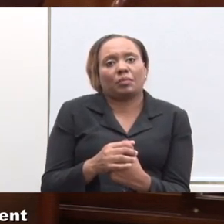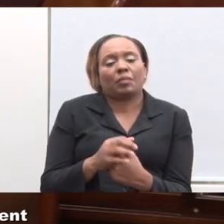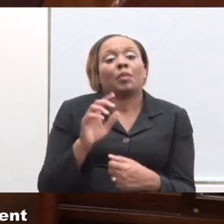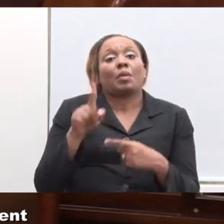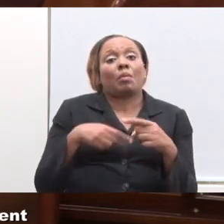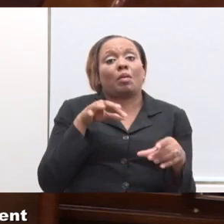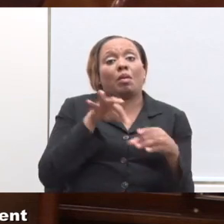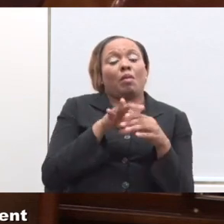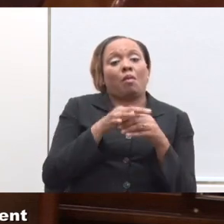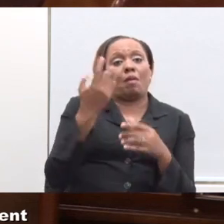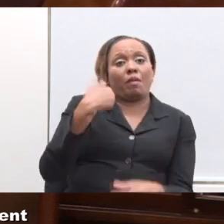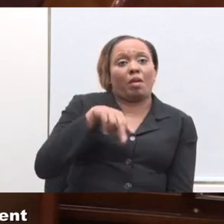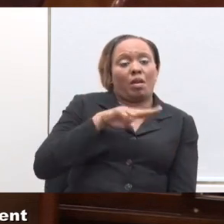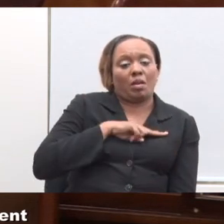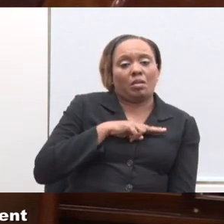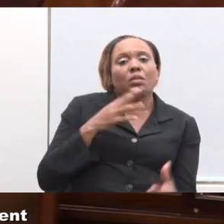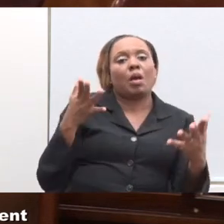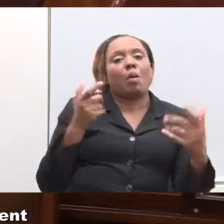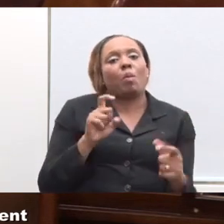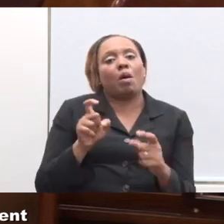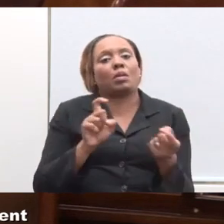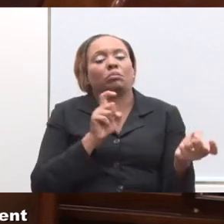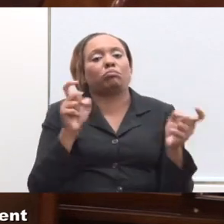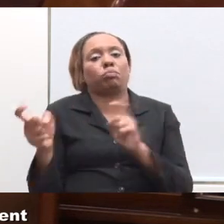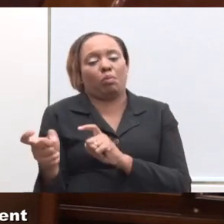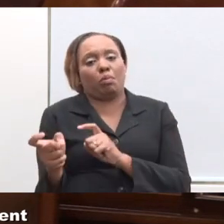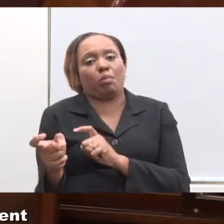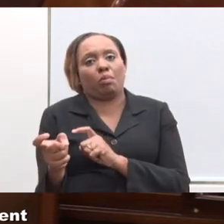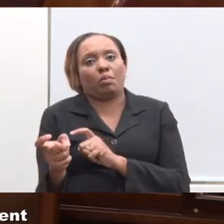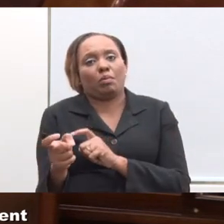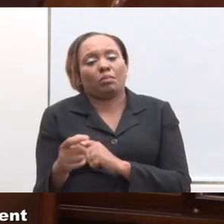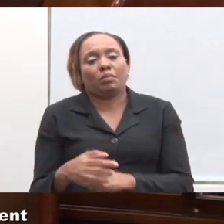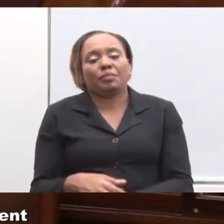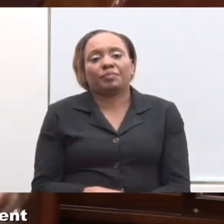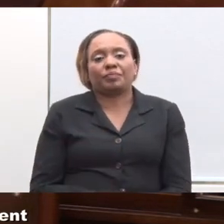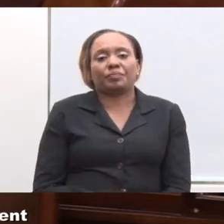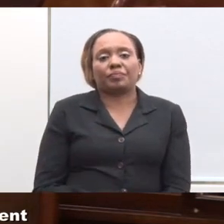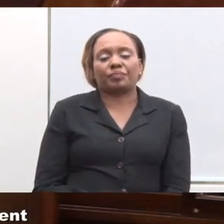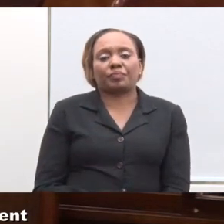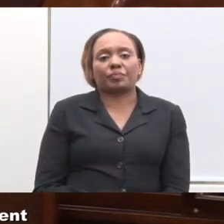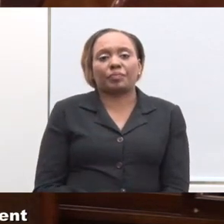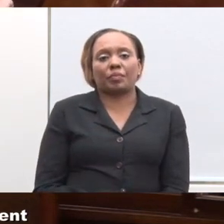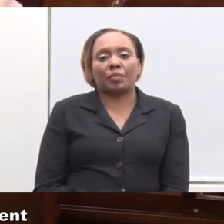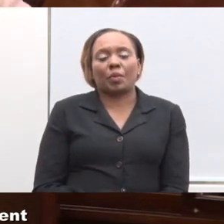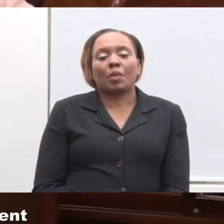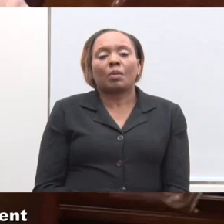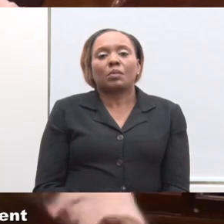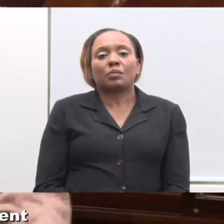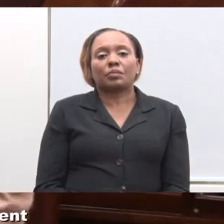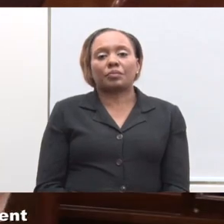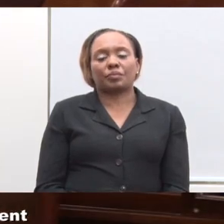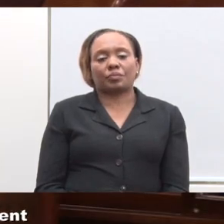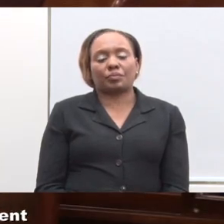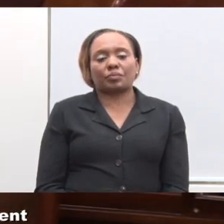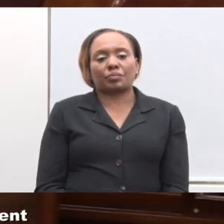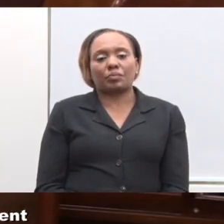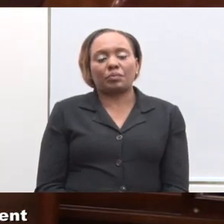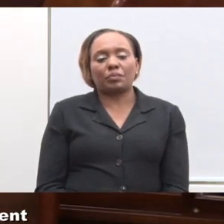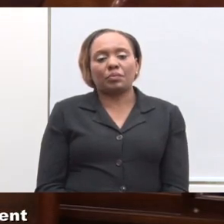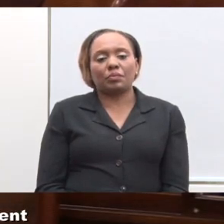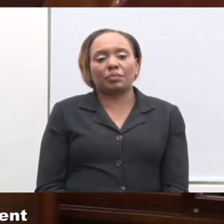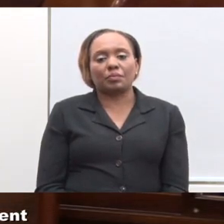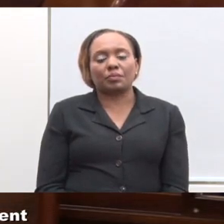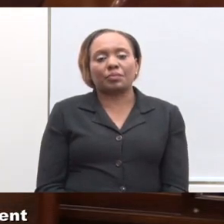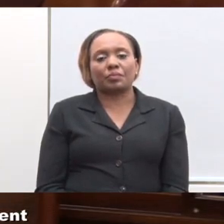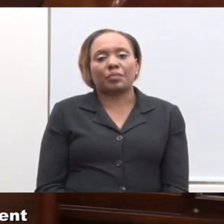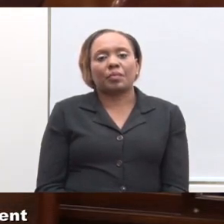us. It is not ours to determine the weather within which we function, but it